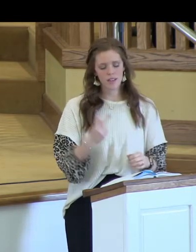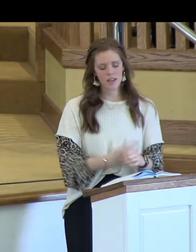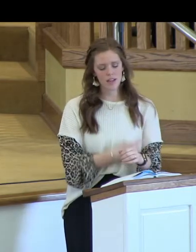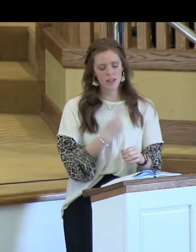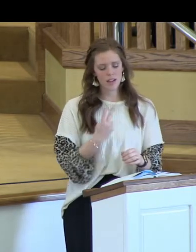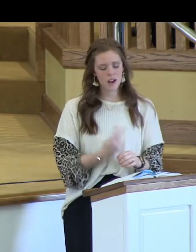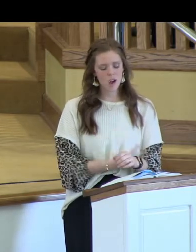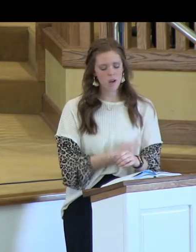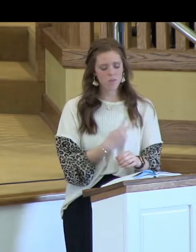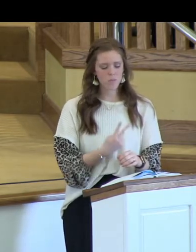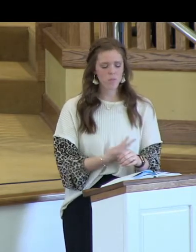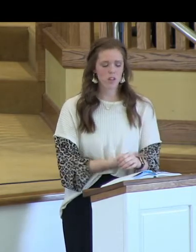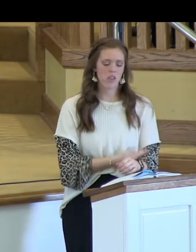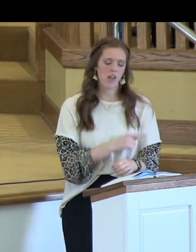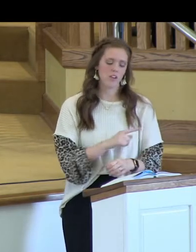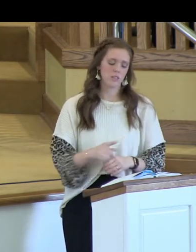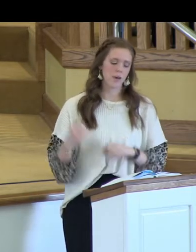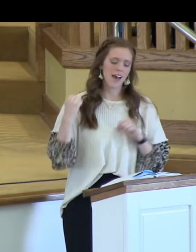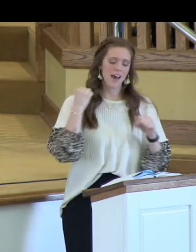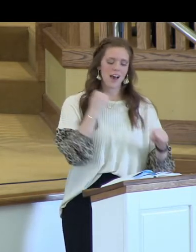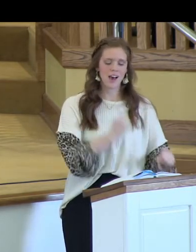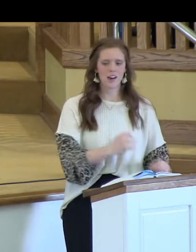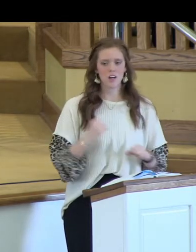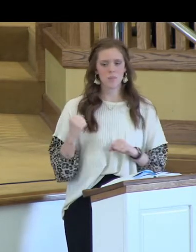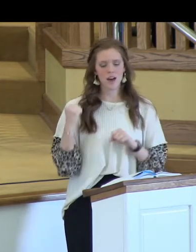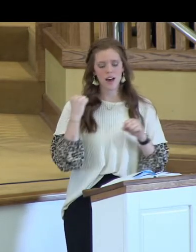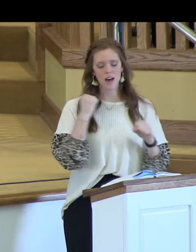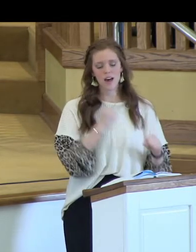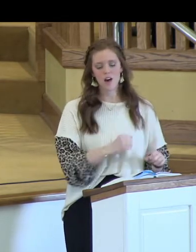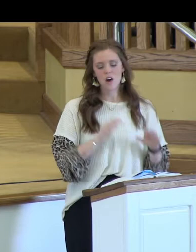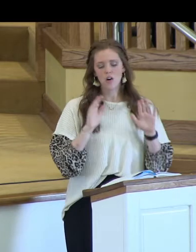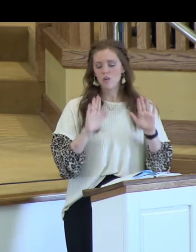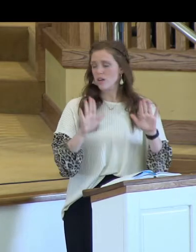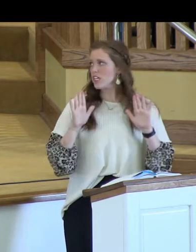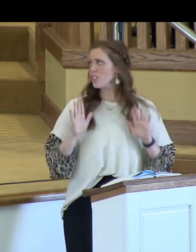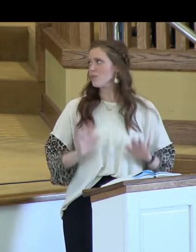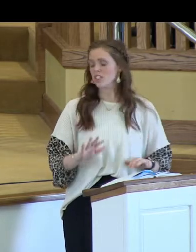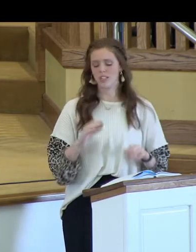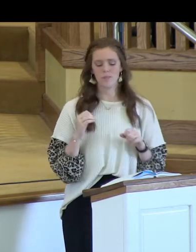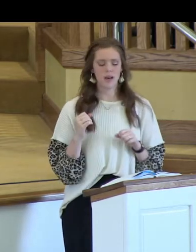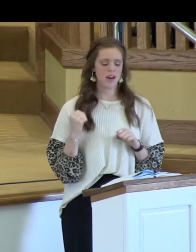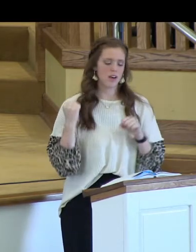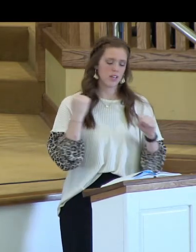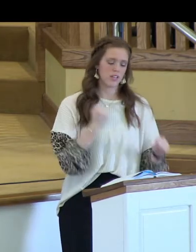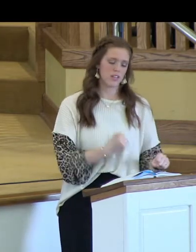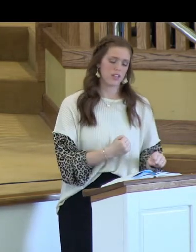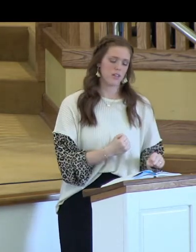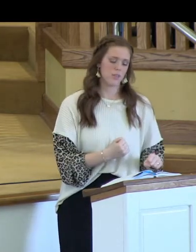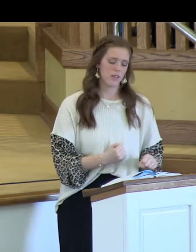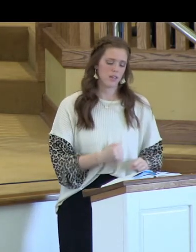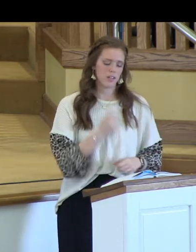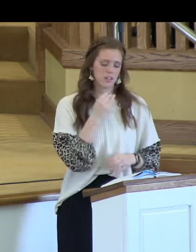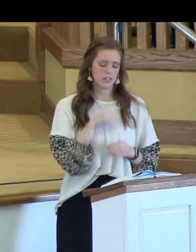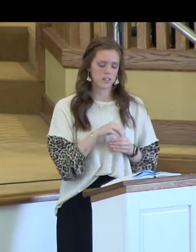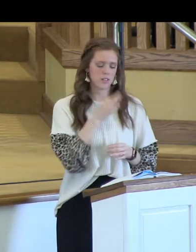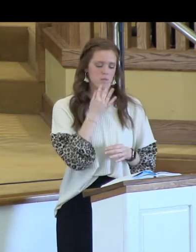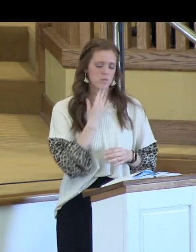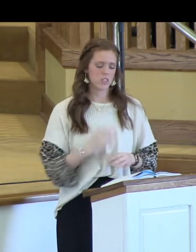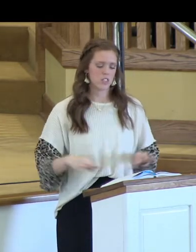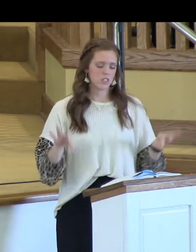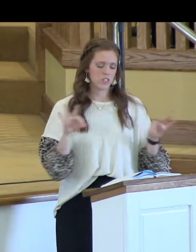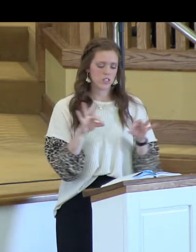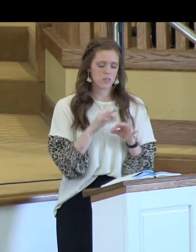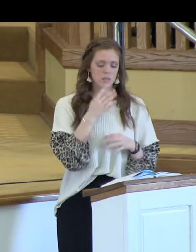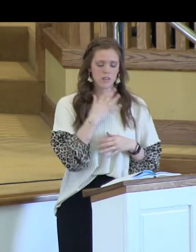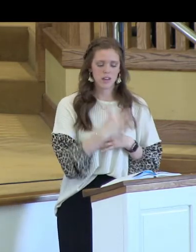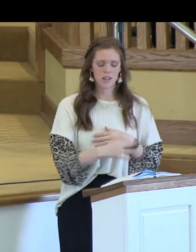the Lamb. There is power, power, wonder-working power in the precious